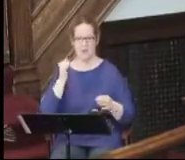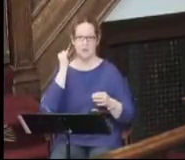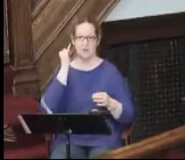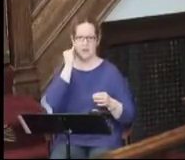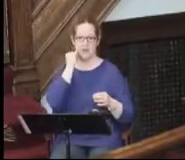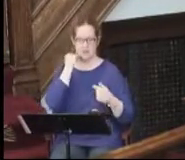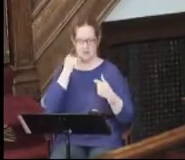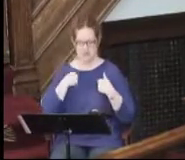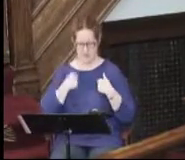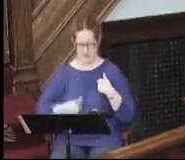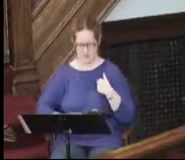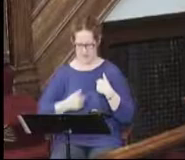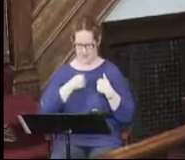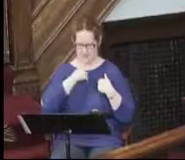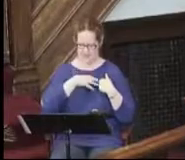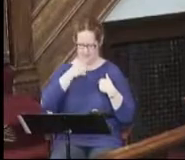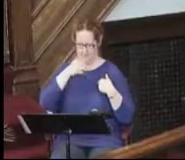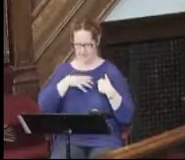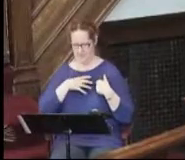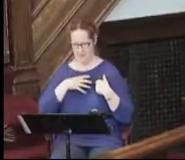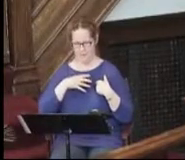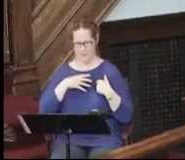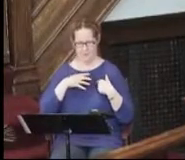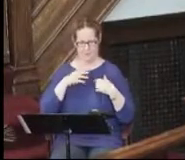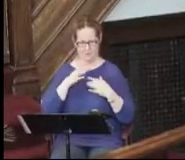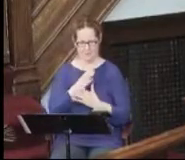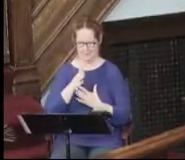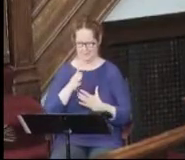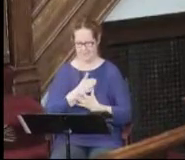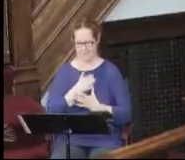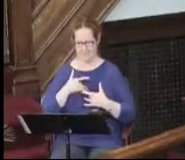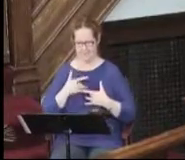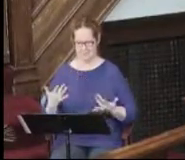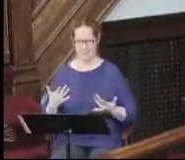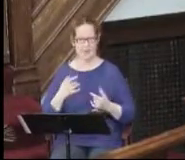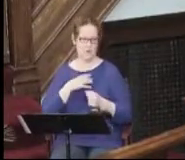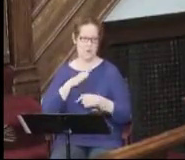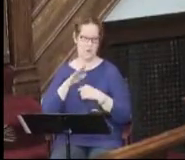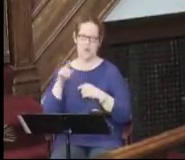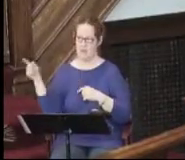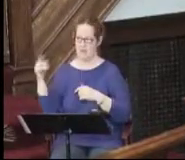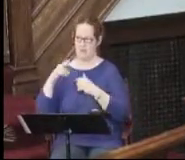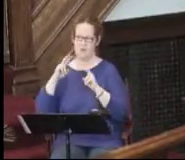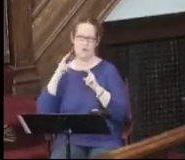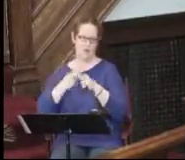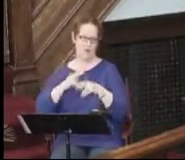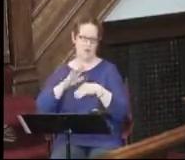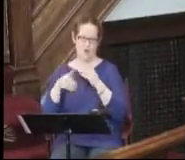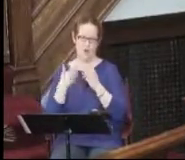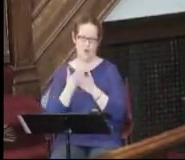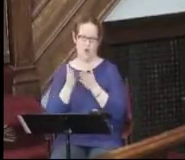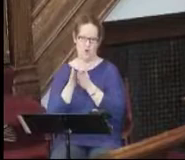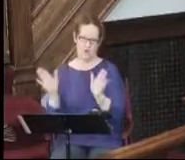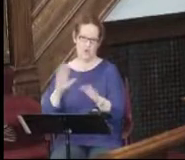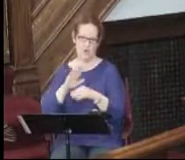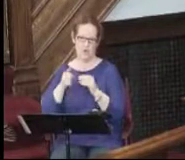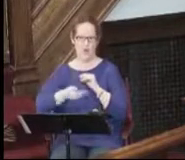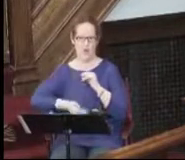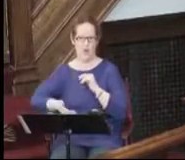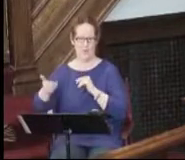gender identification is. And so that main floor washroom is called an all-gender washroom, or someone else gave us the phrase, the all-are-welcome